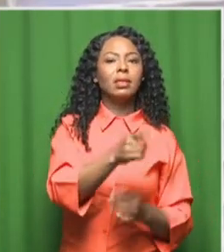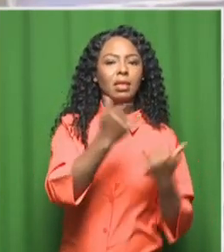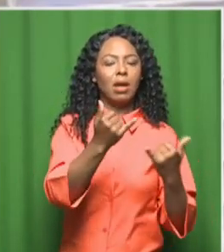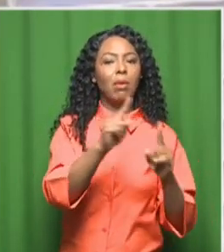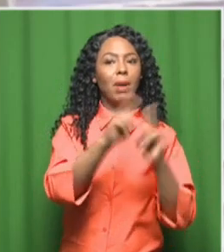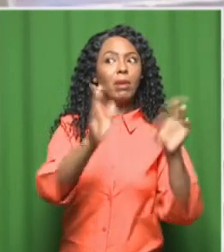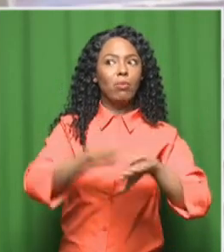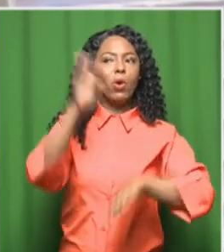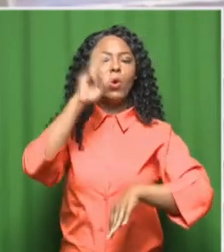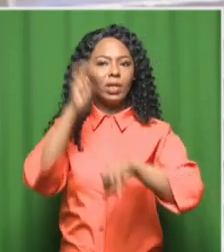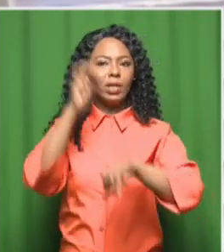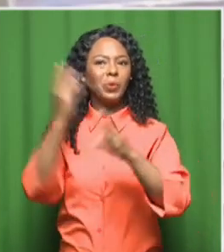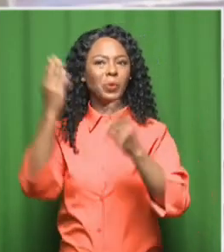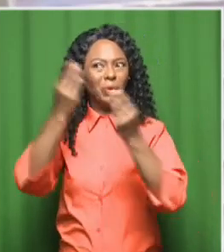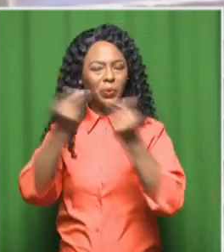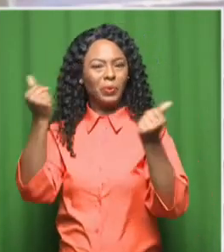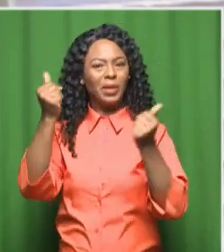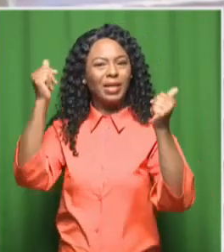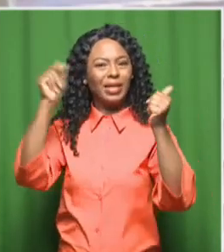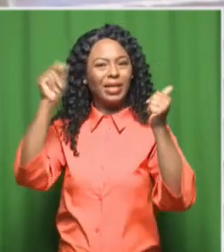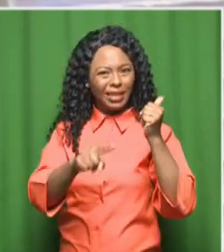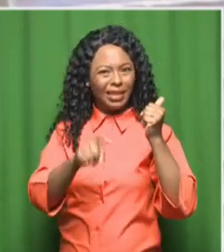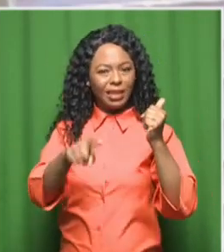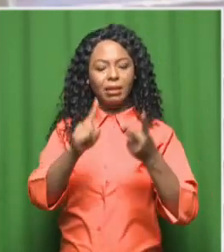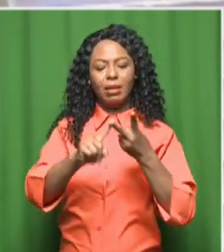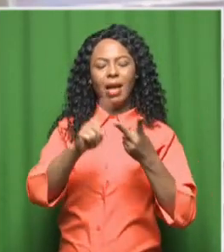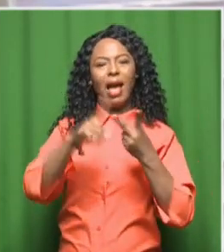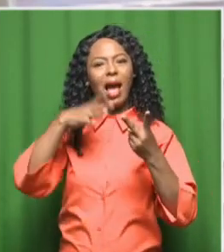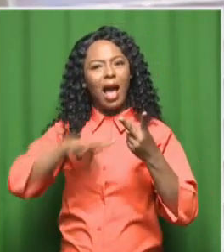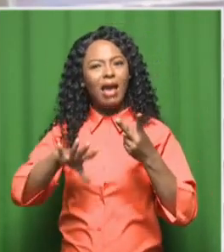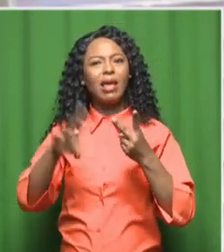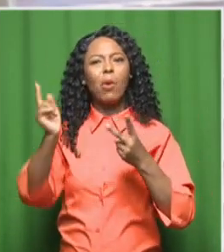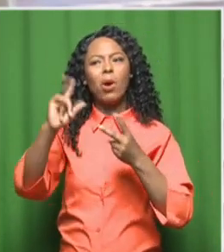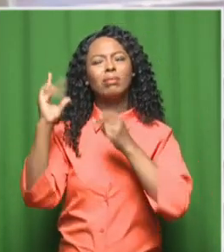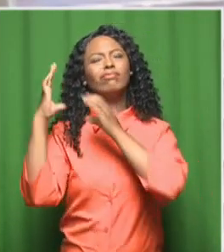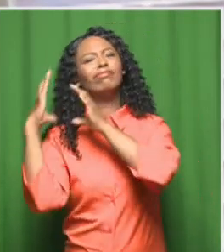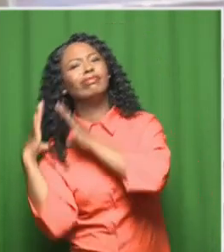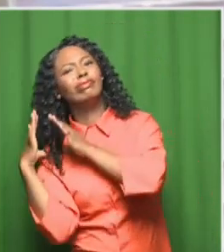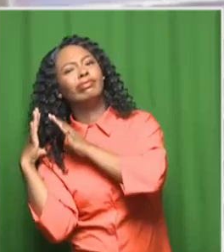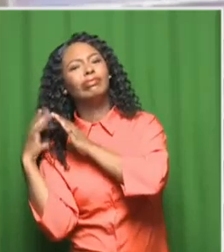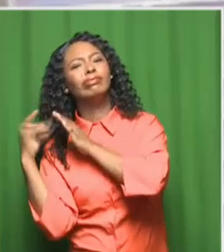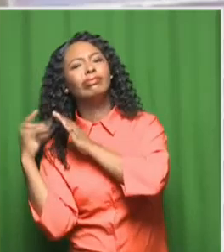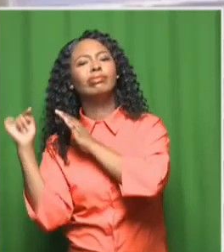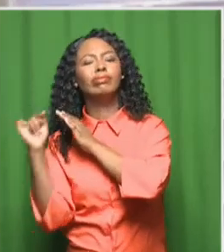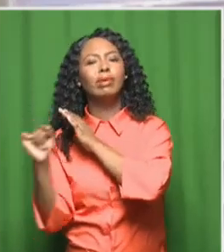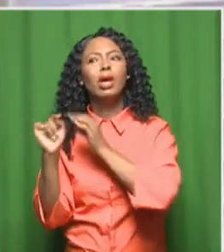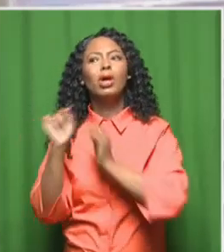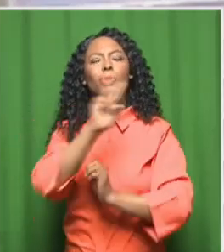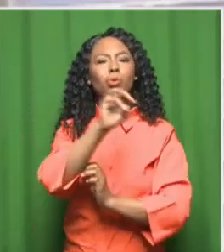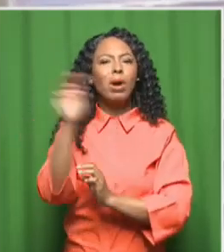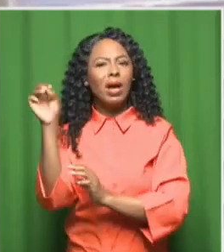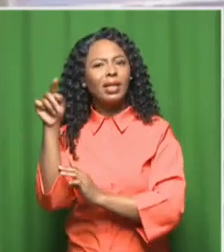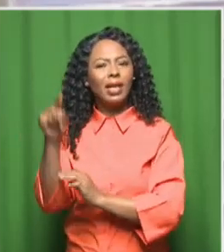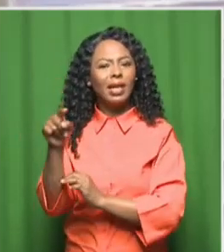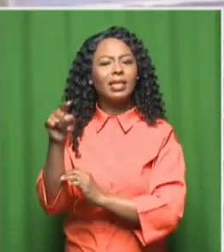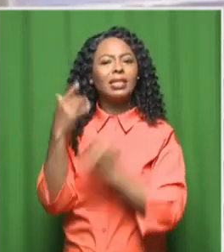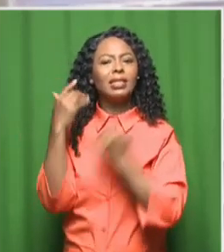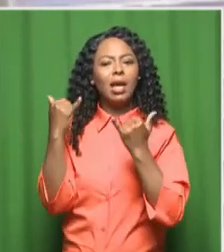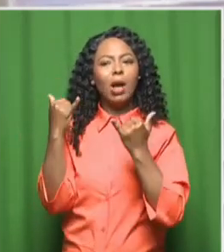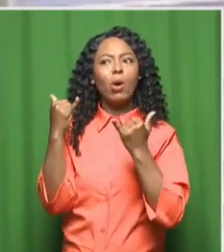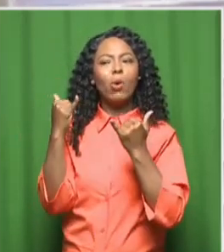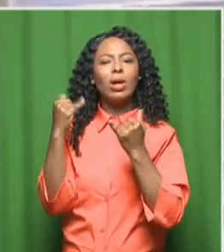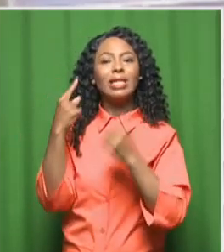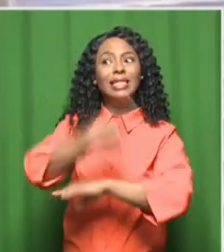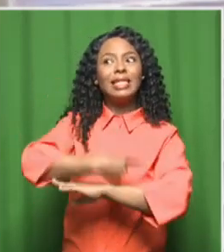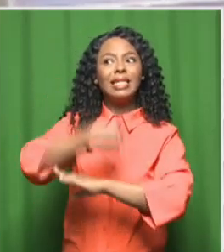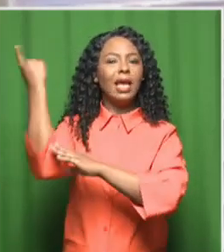more. And then you look at things, other constraints towards growth. We've just gone, 200 plus days without load shedding. That